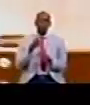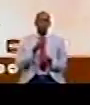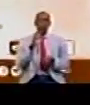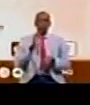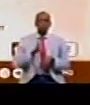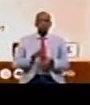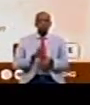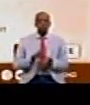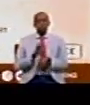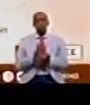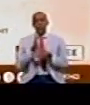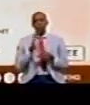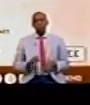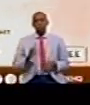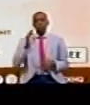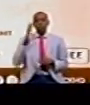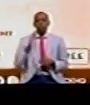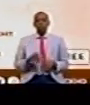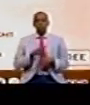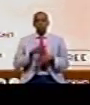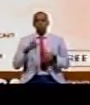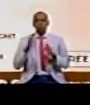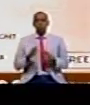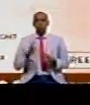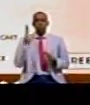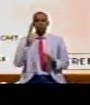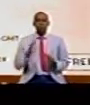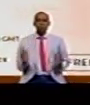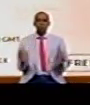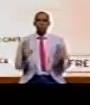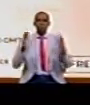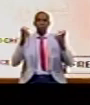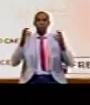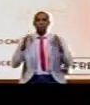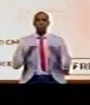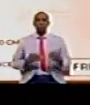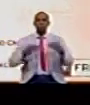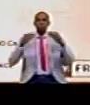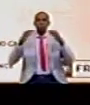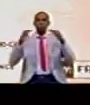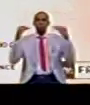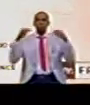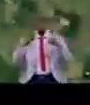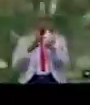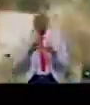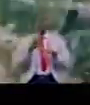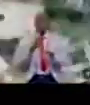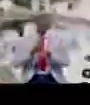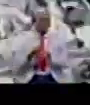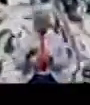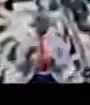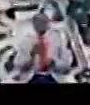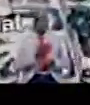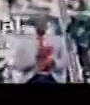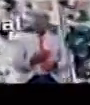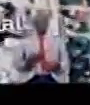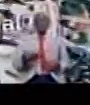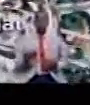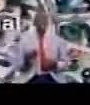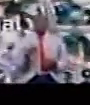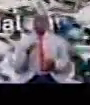Maneuvering of the wicked one concerning our home is destroyed, is thwarted, is paralyzed this morning in Jesus'